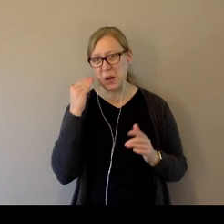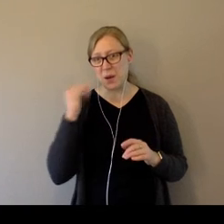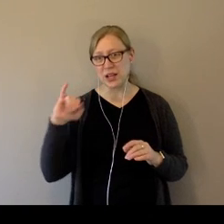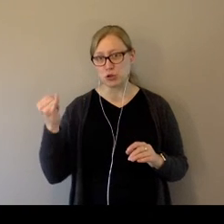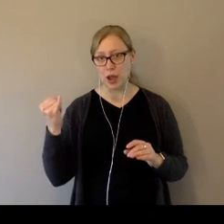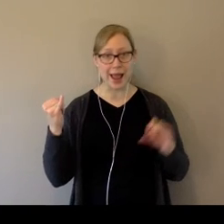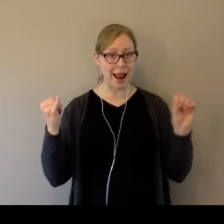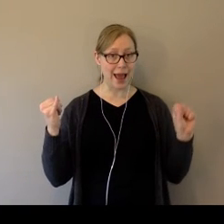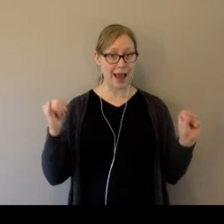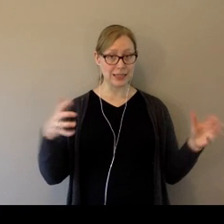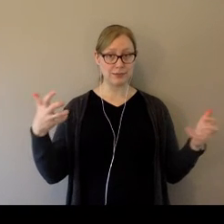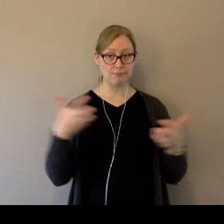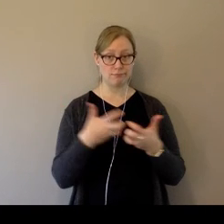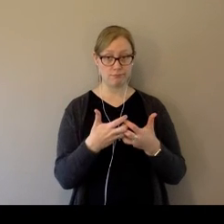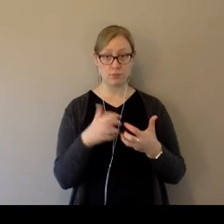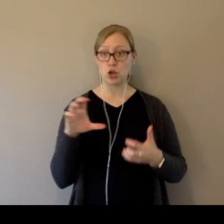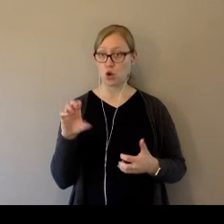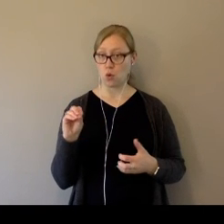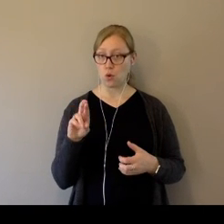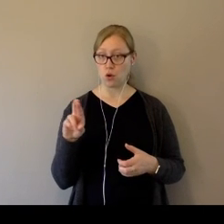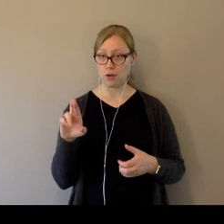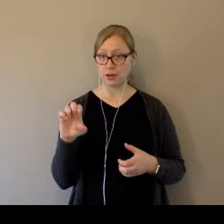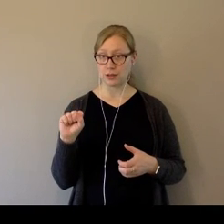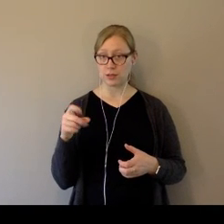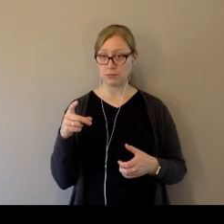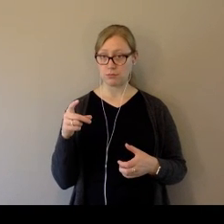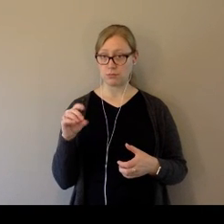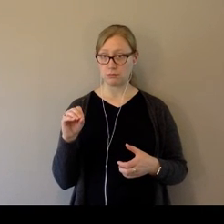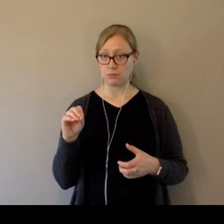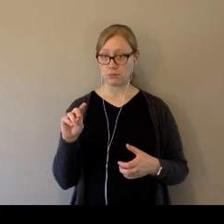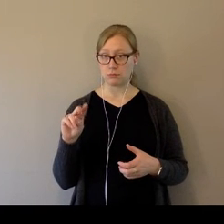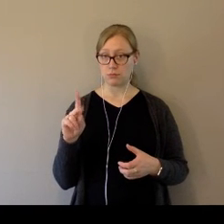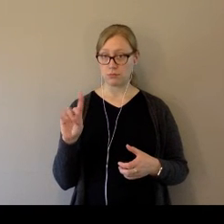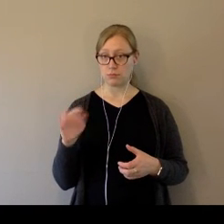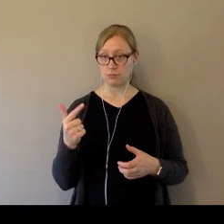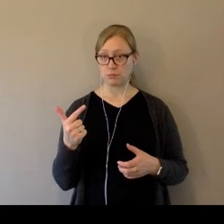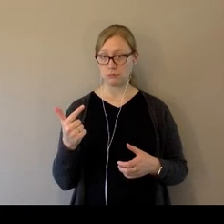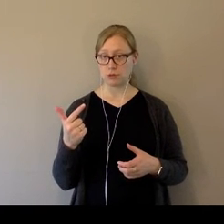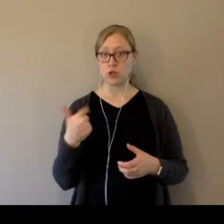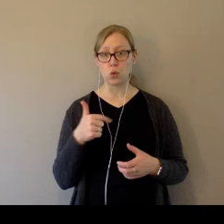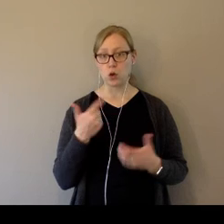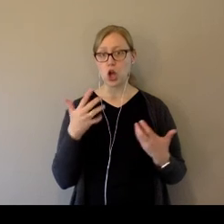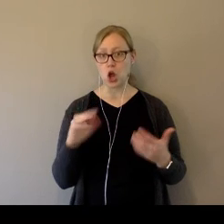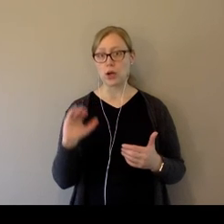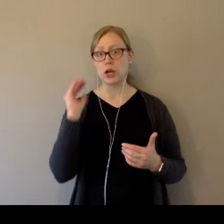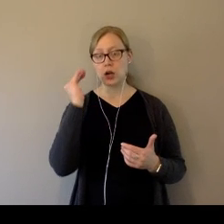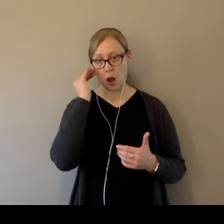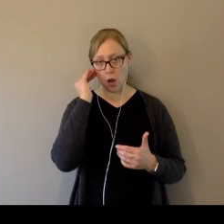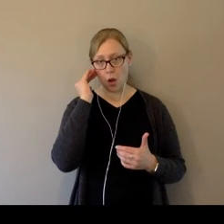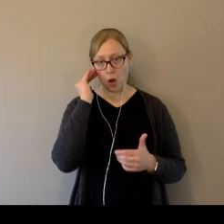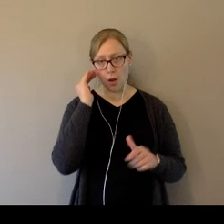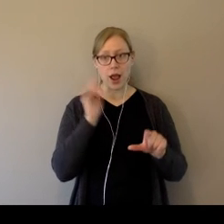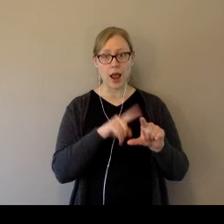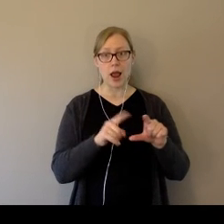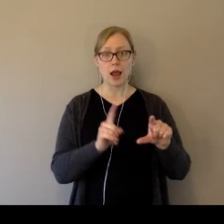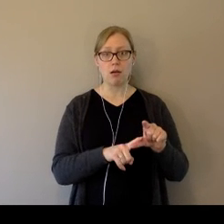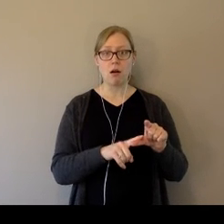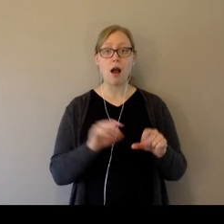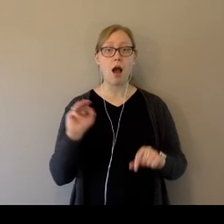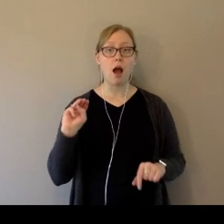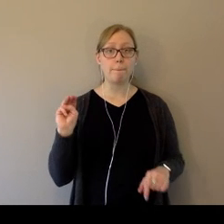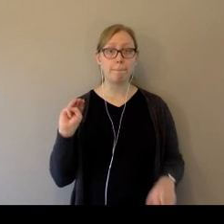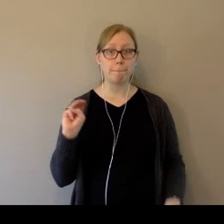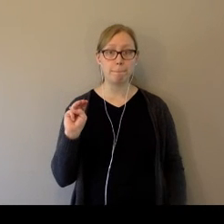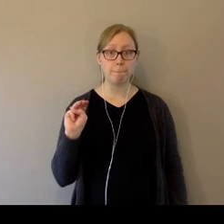S. So we do know just by going through that exercise that angle M